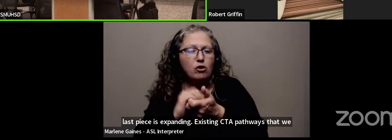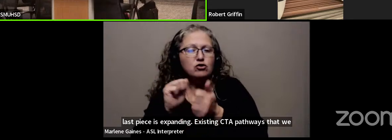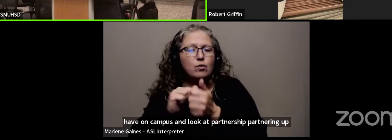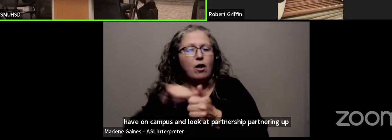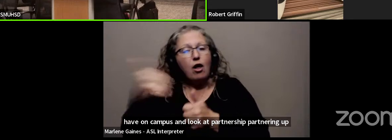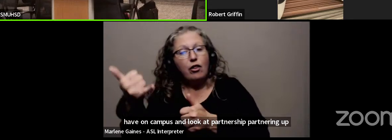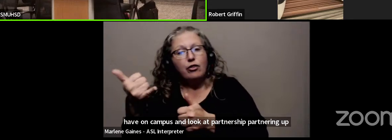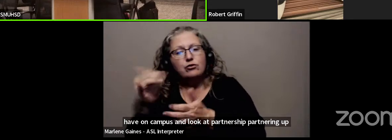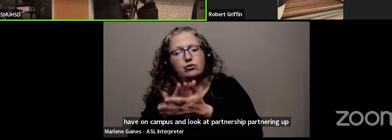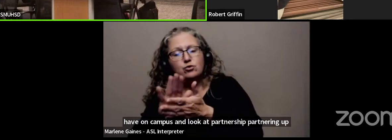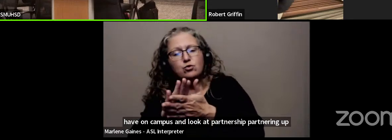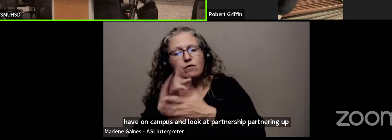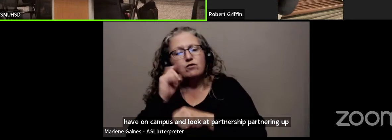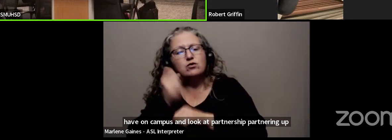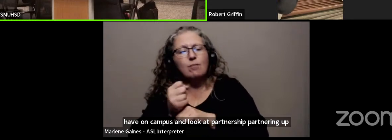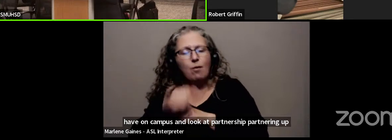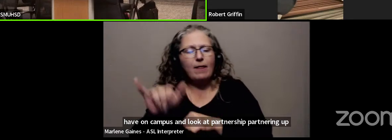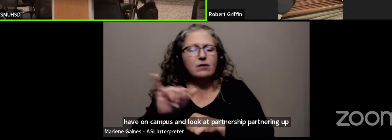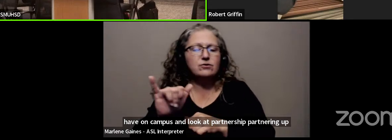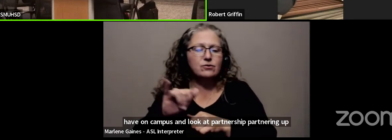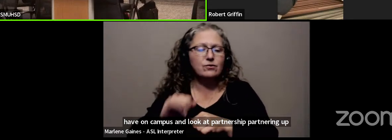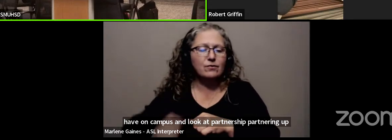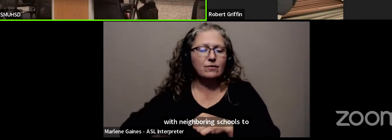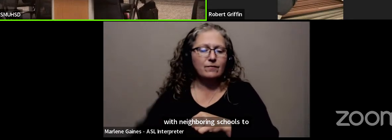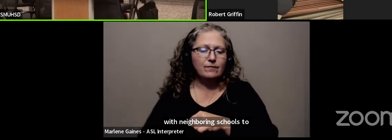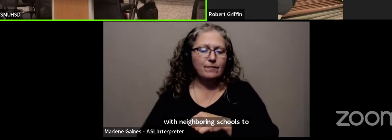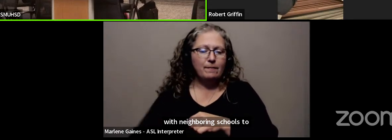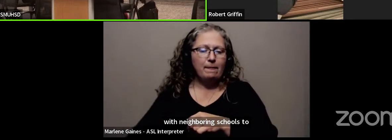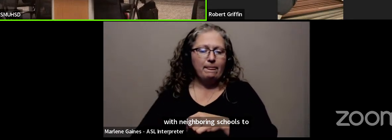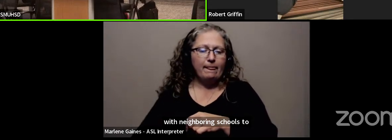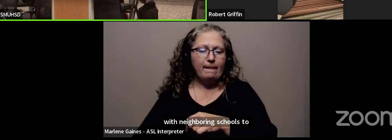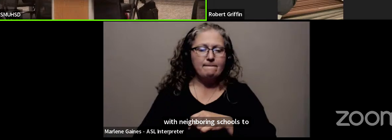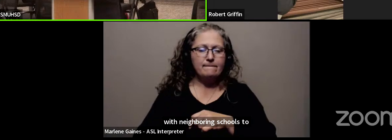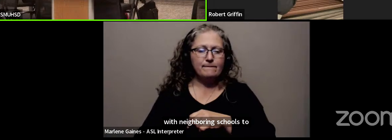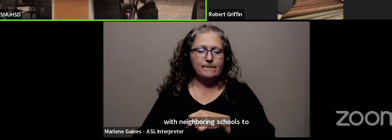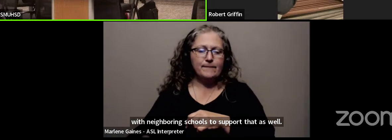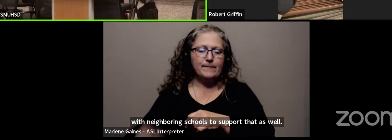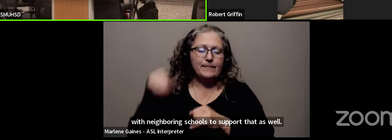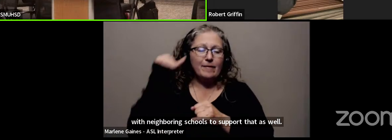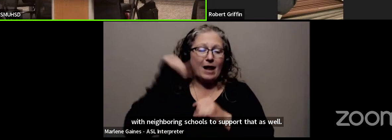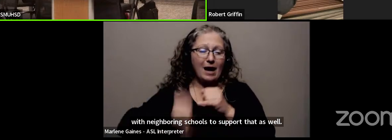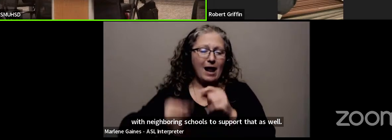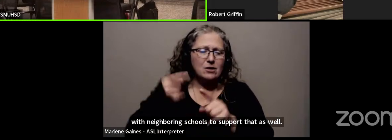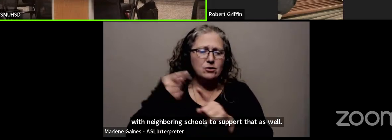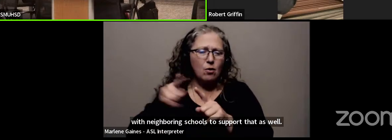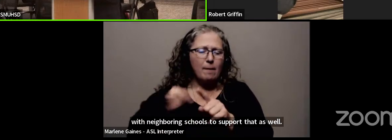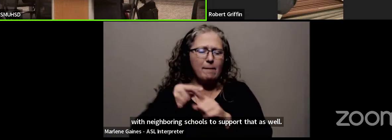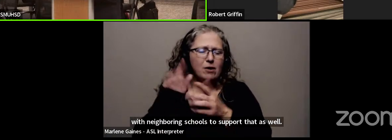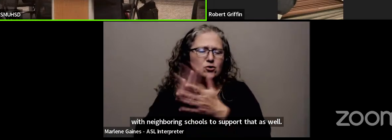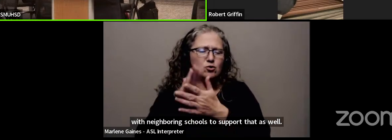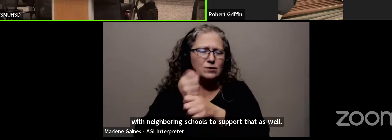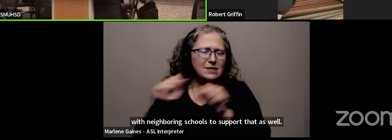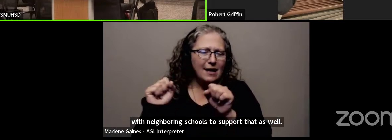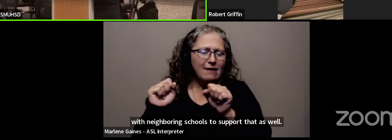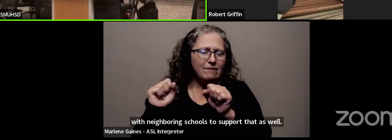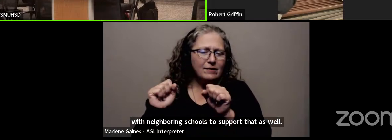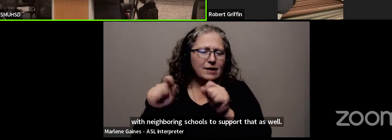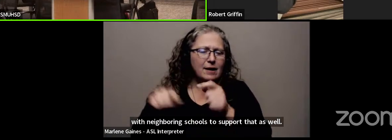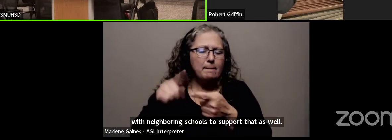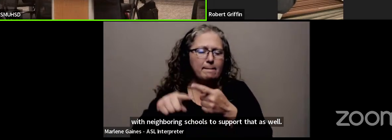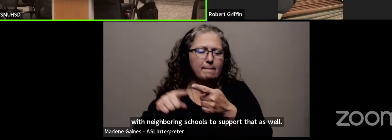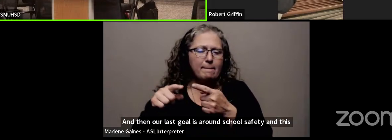to support that as well. And then our last goal is around school safety, and this is